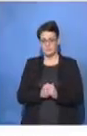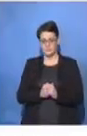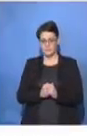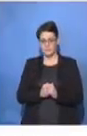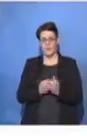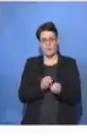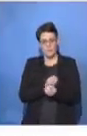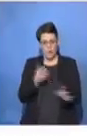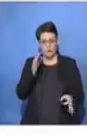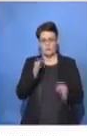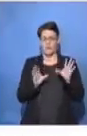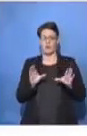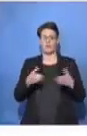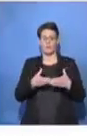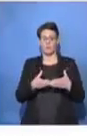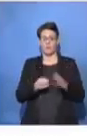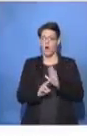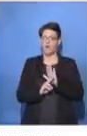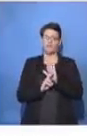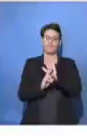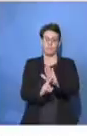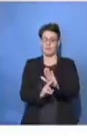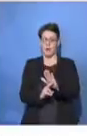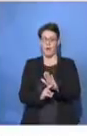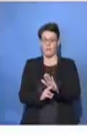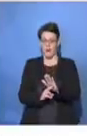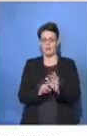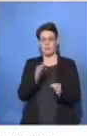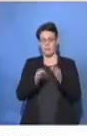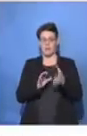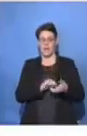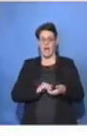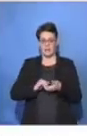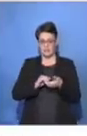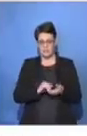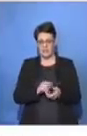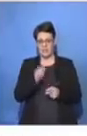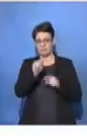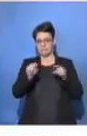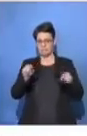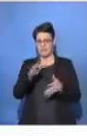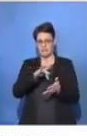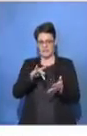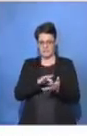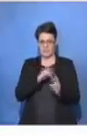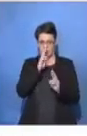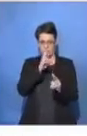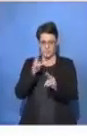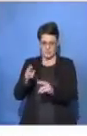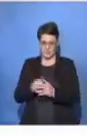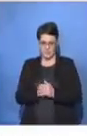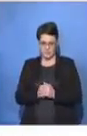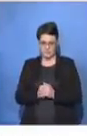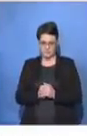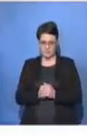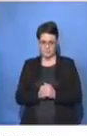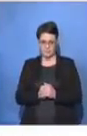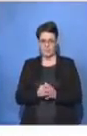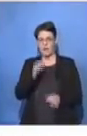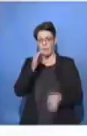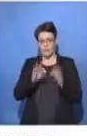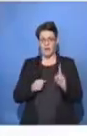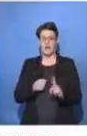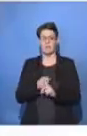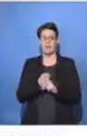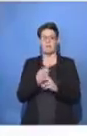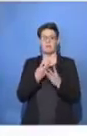Most political parties were not represented by party agents at those voting stations visited. Political